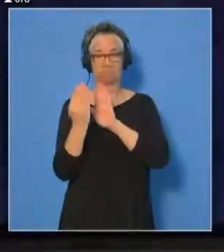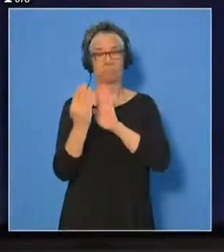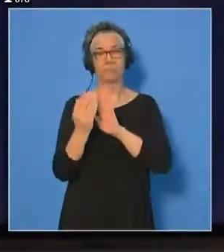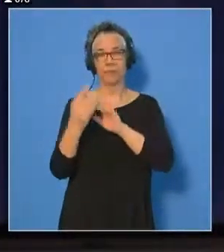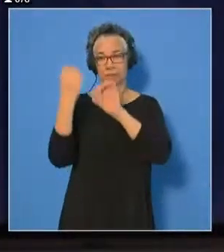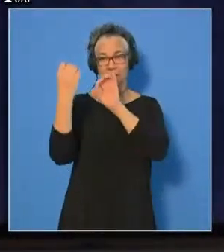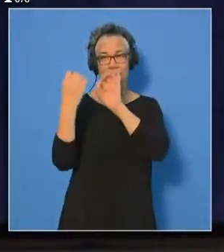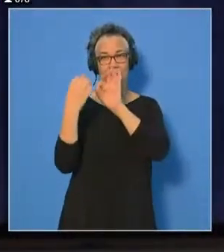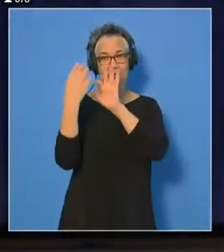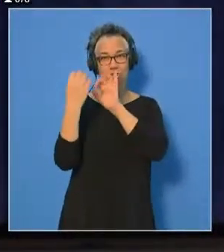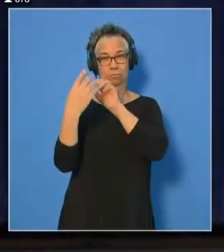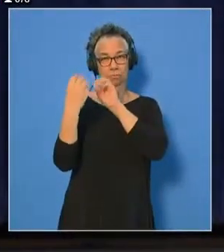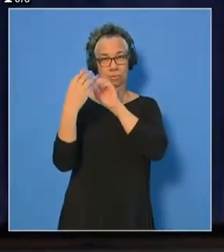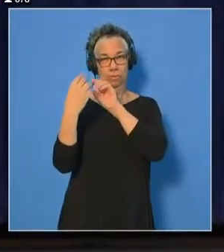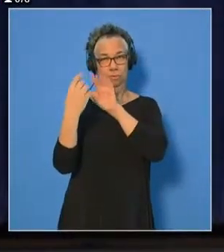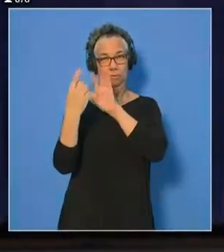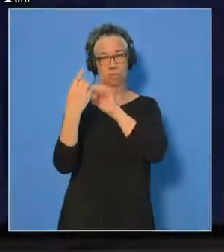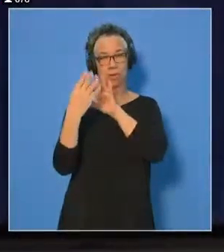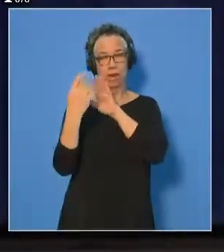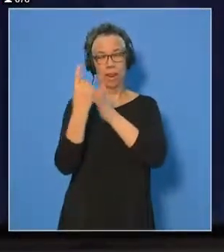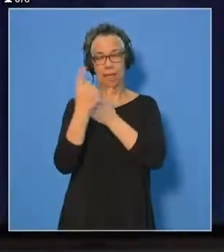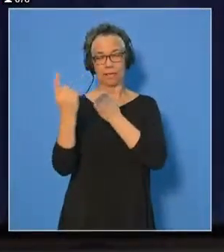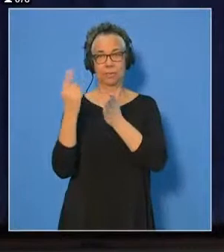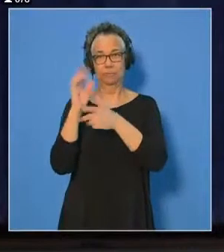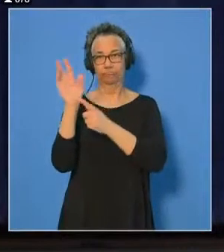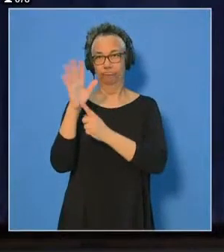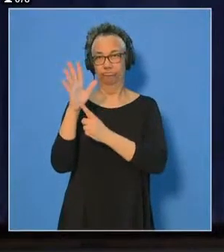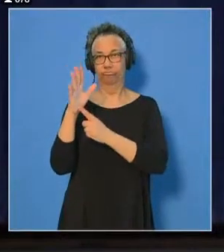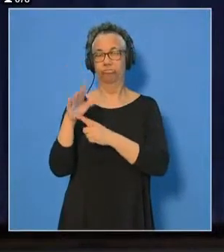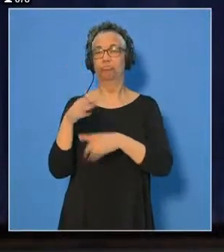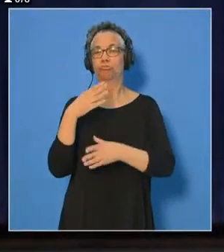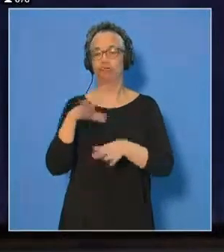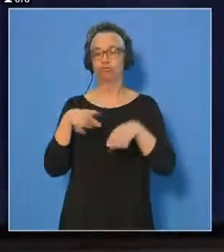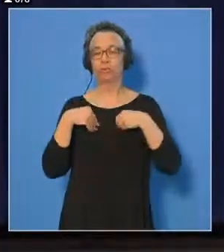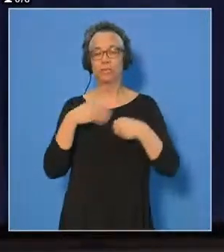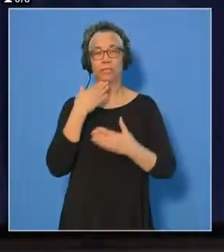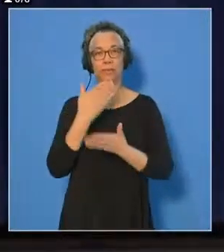week and they have been well received.